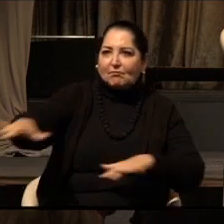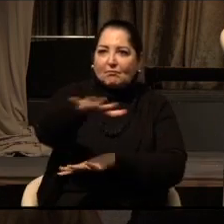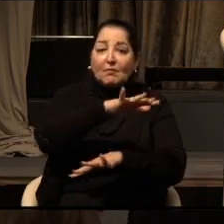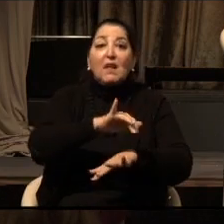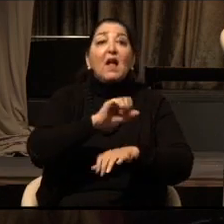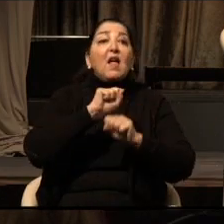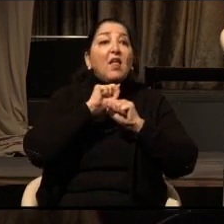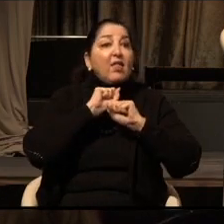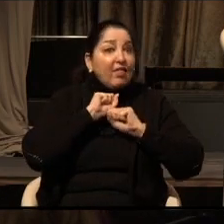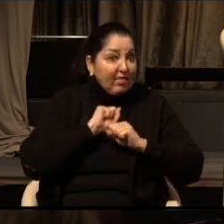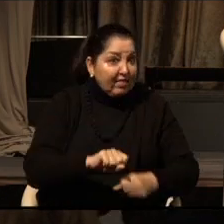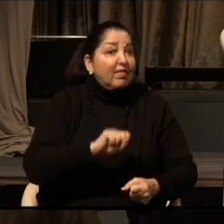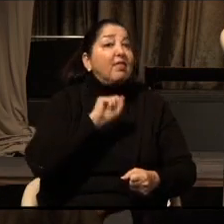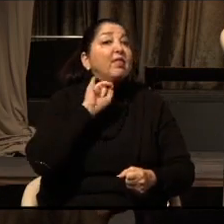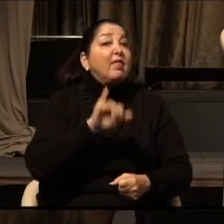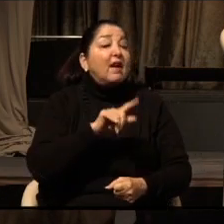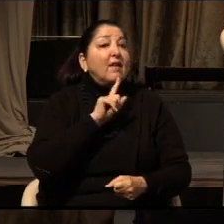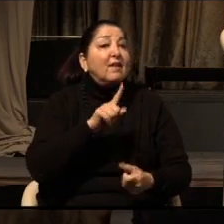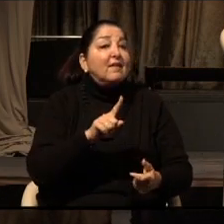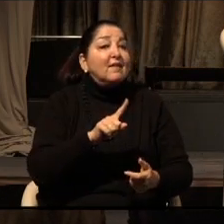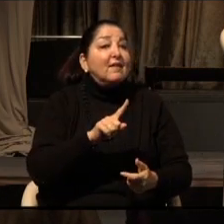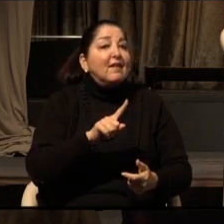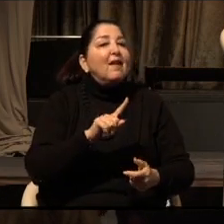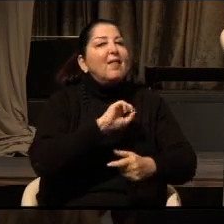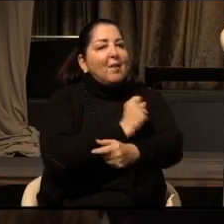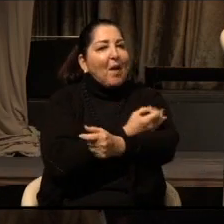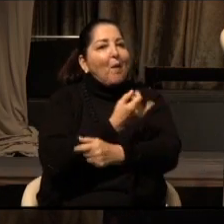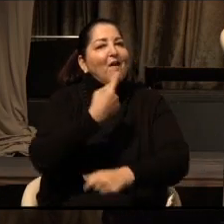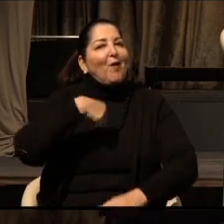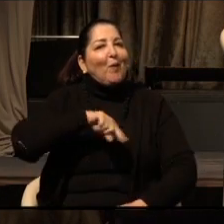my friends, is the power of we.